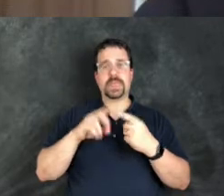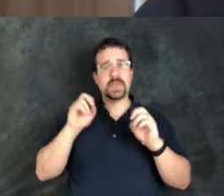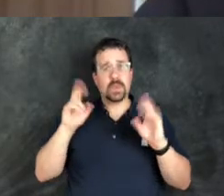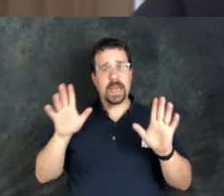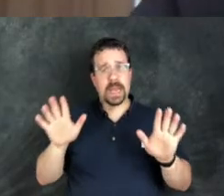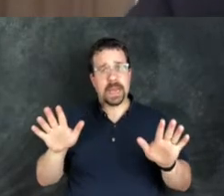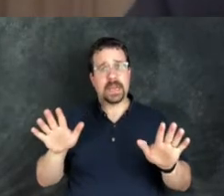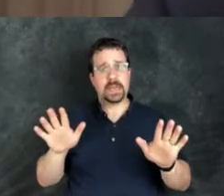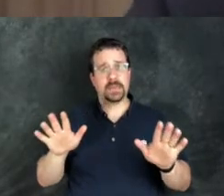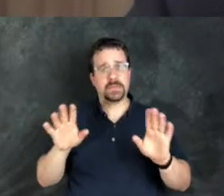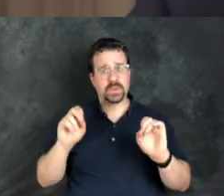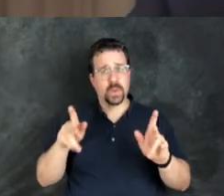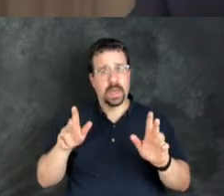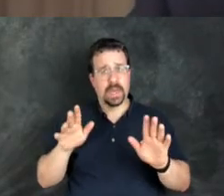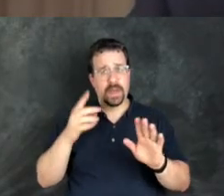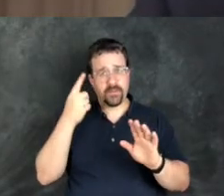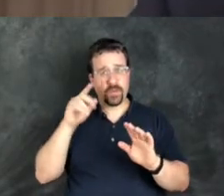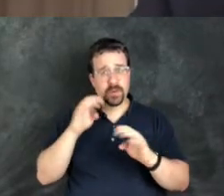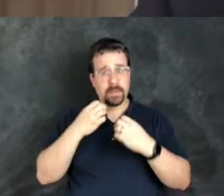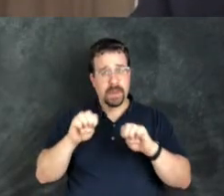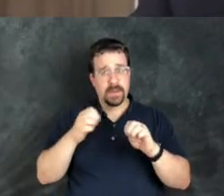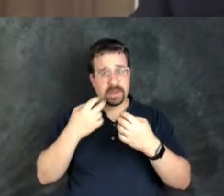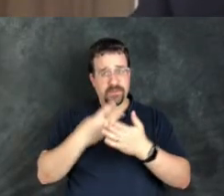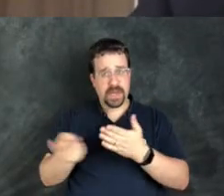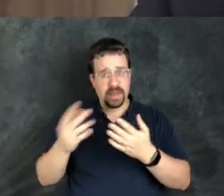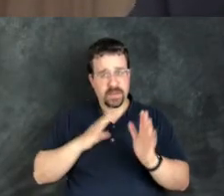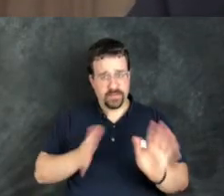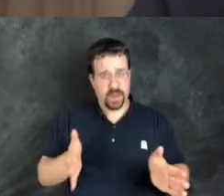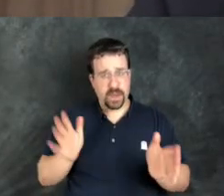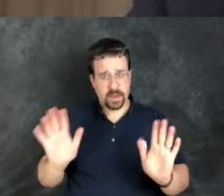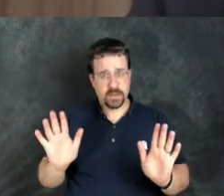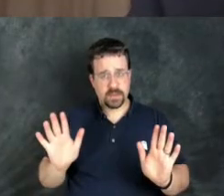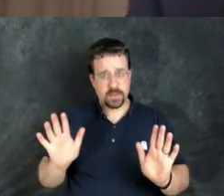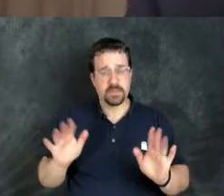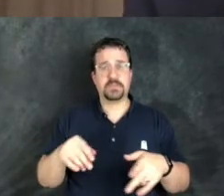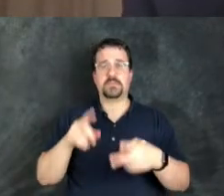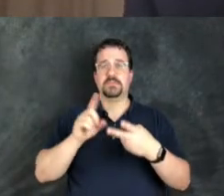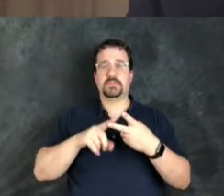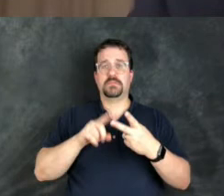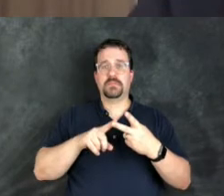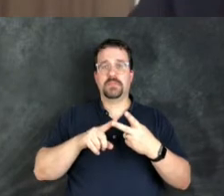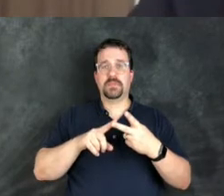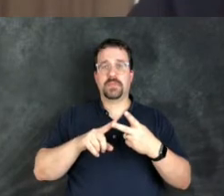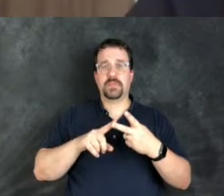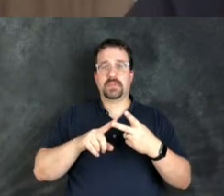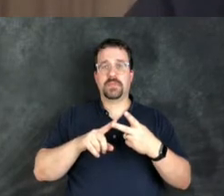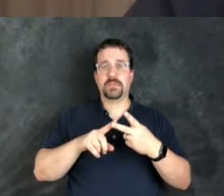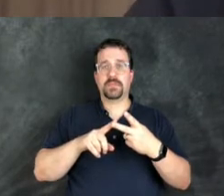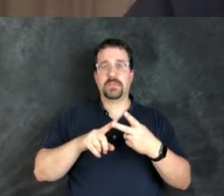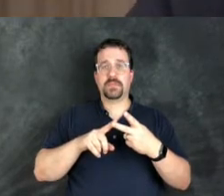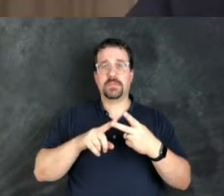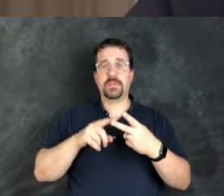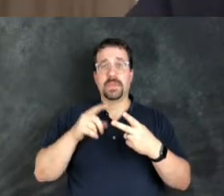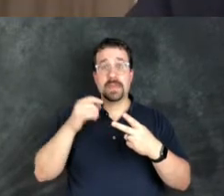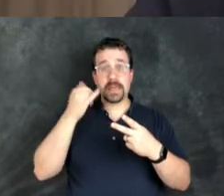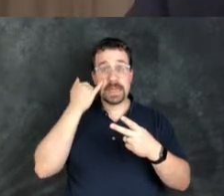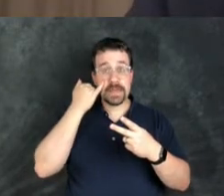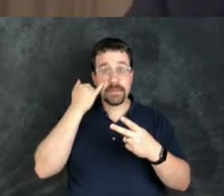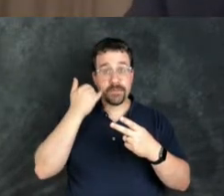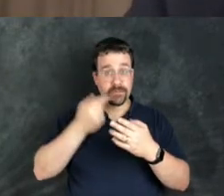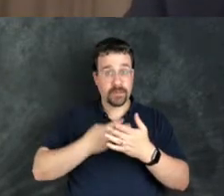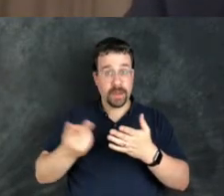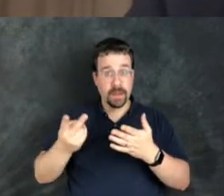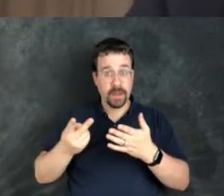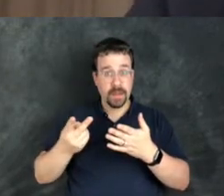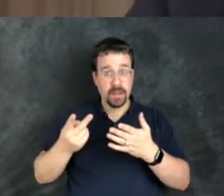it's okay for your experiment to fail. And secondly, he learns that if it